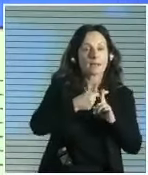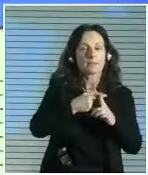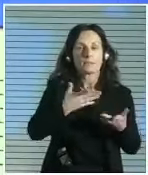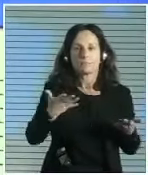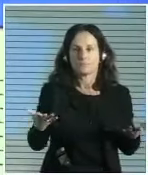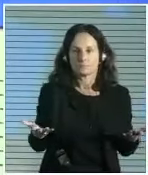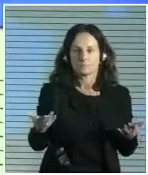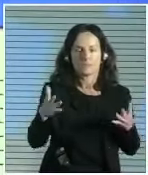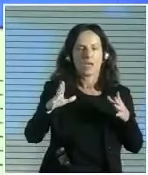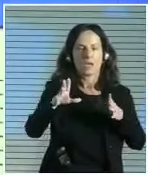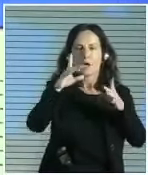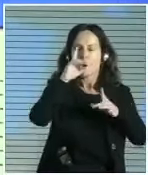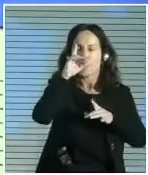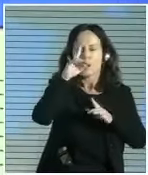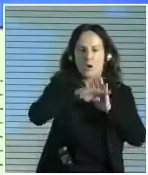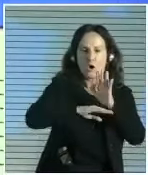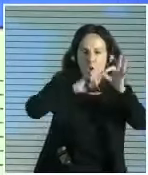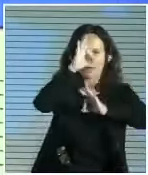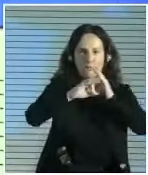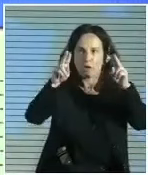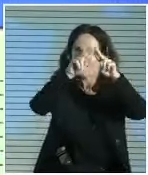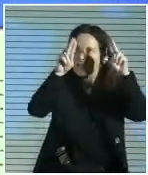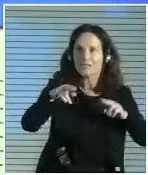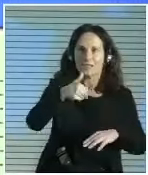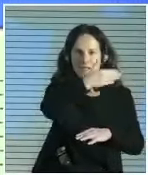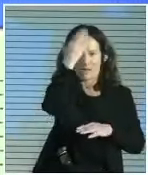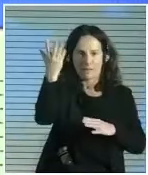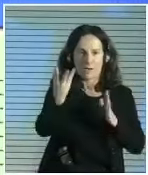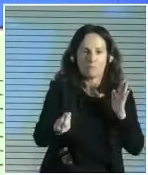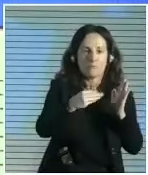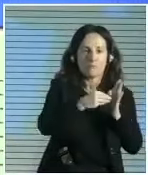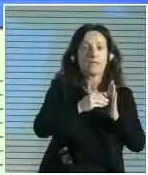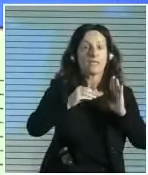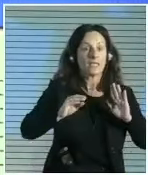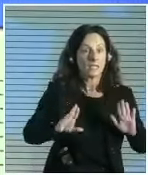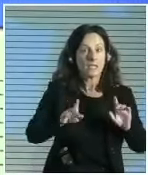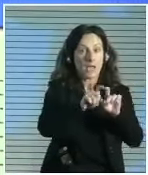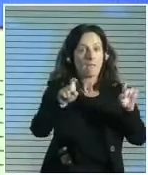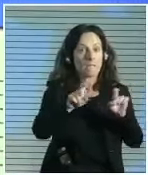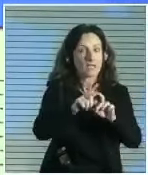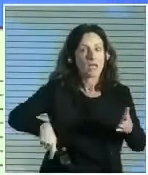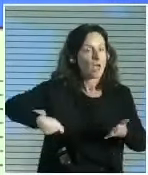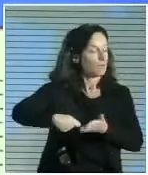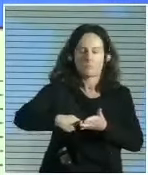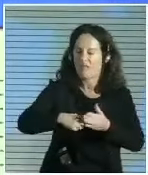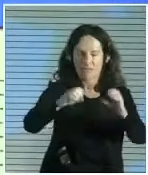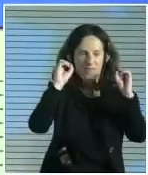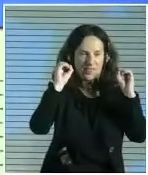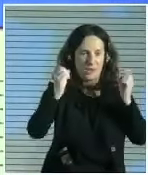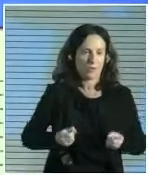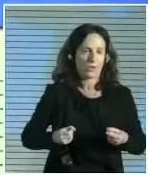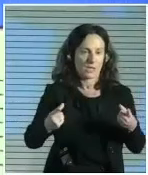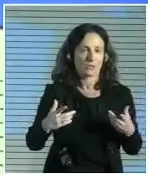cost to businesses. For that reason, in 2021, we began to develop